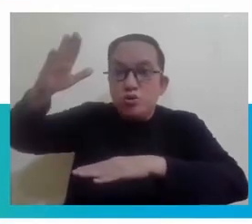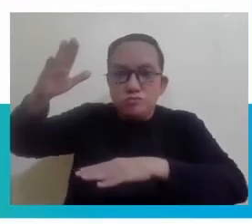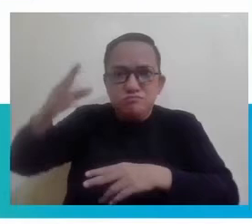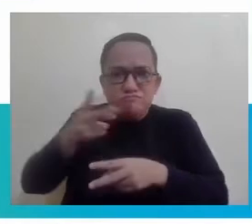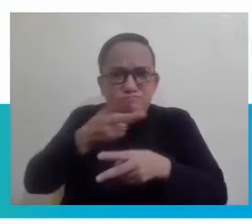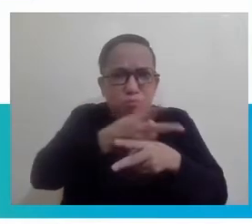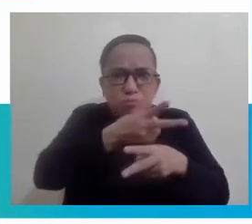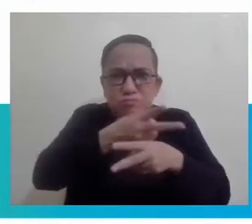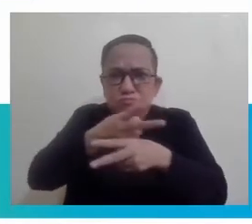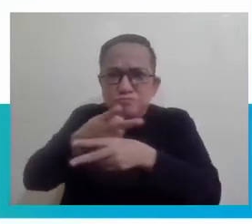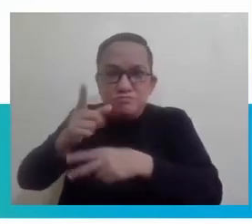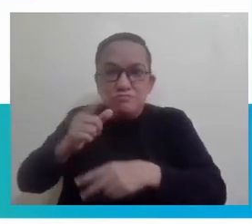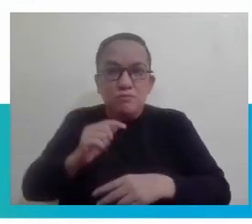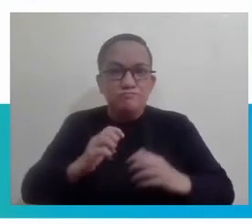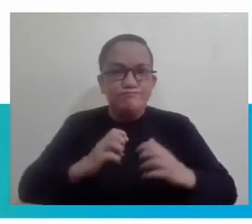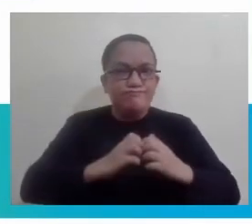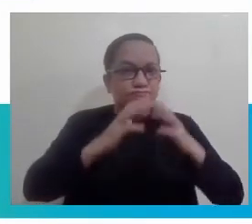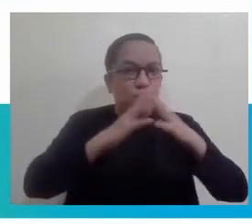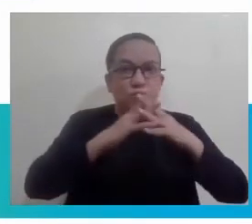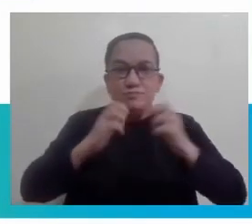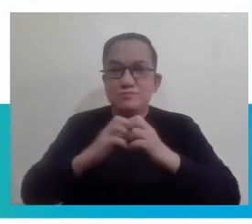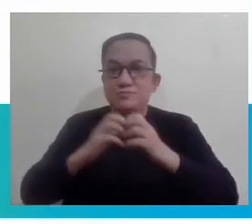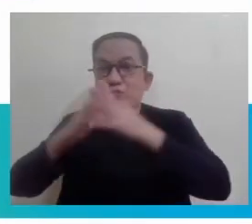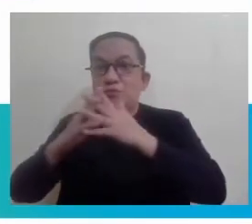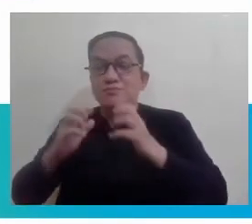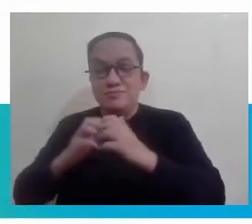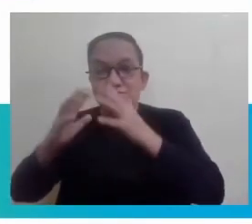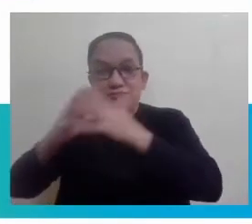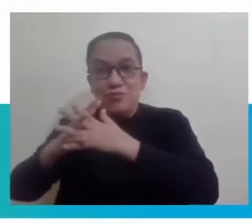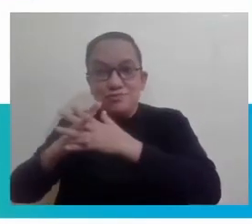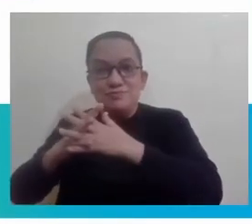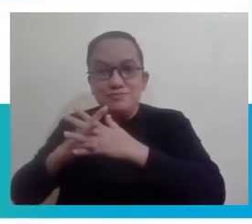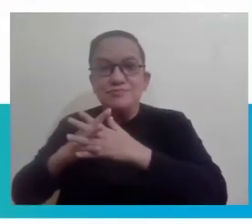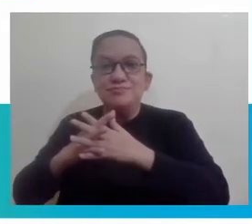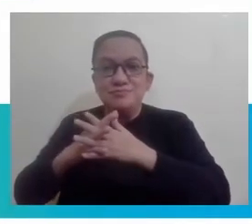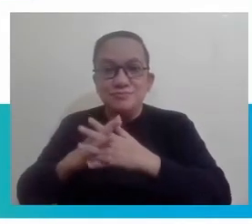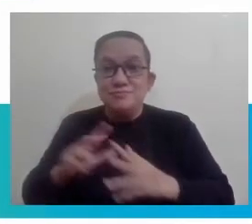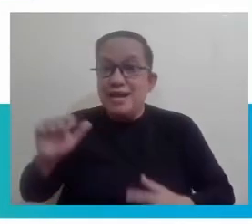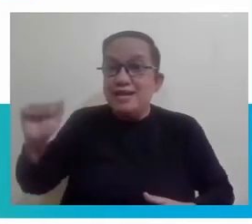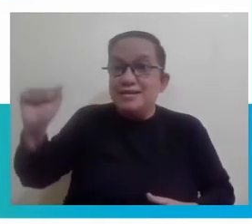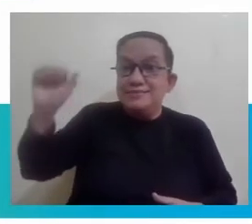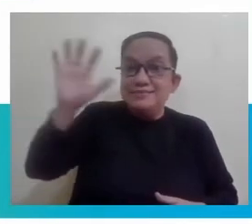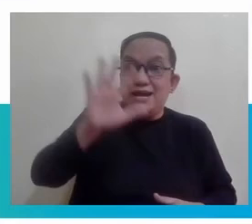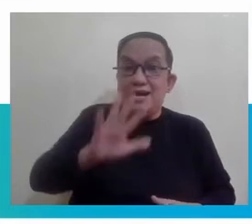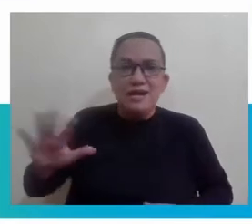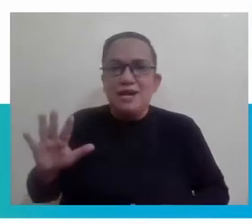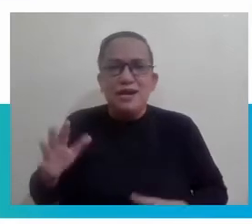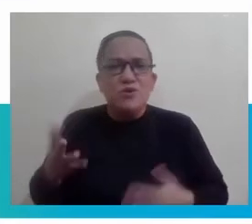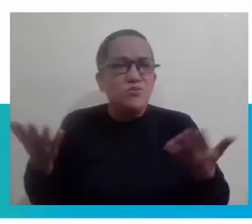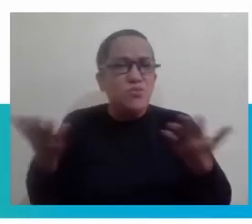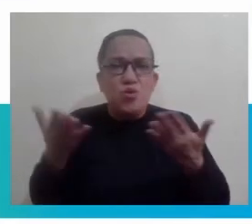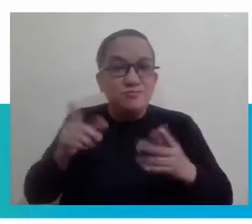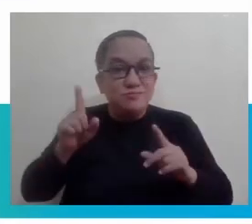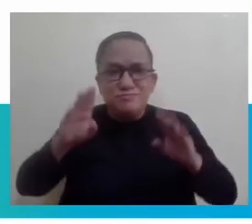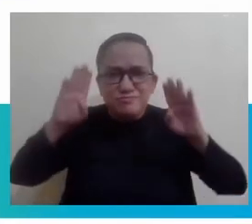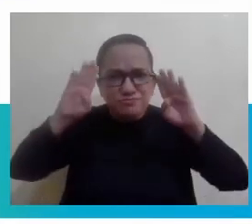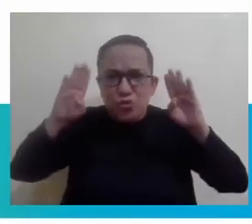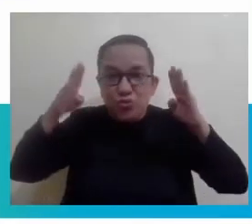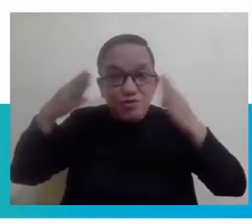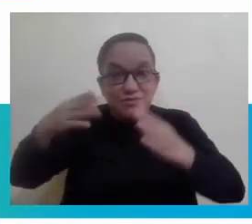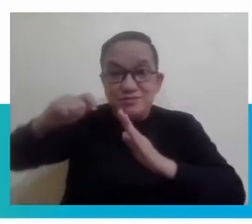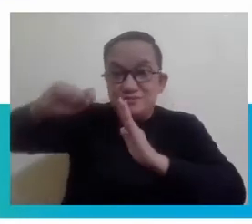In Asia, we see a particular need to focus on projects that reduce the amount of waste and plastics discharged to rivers and